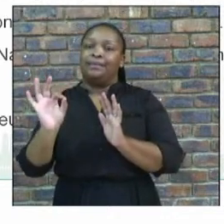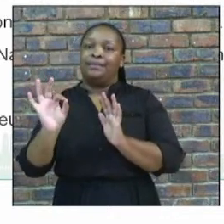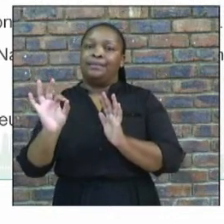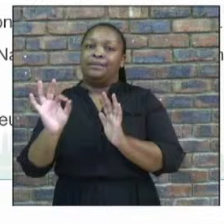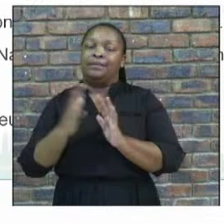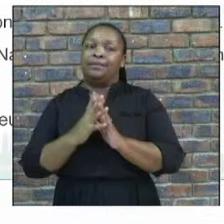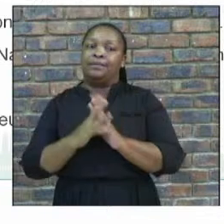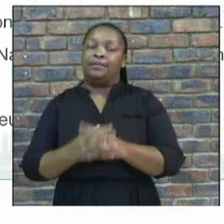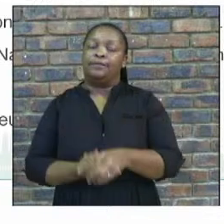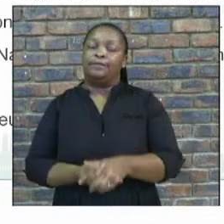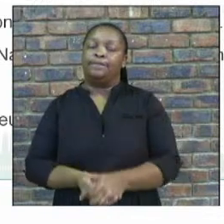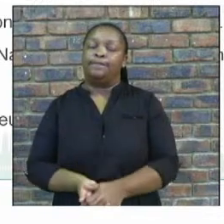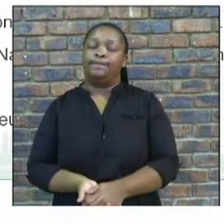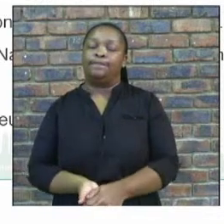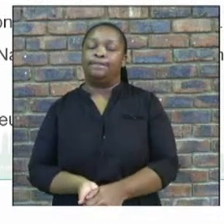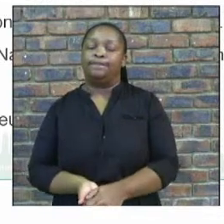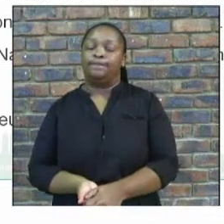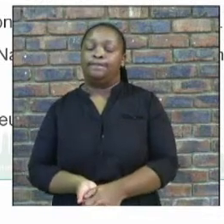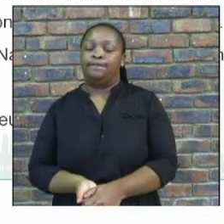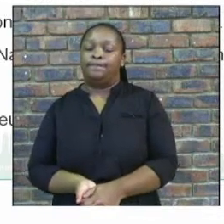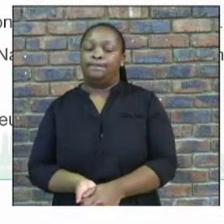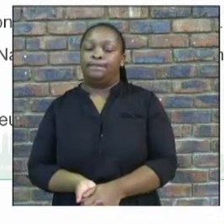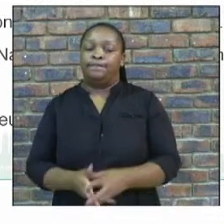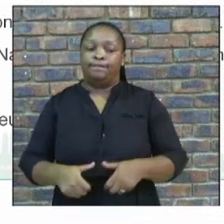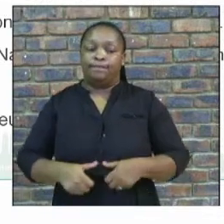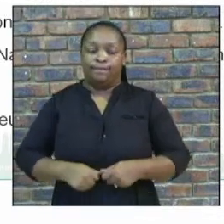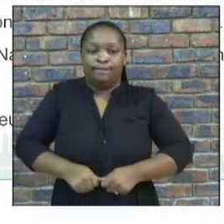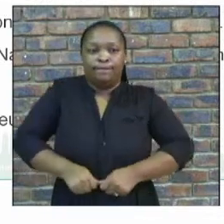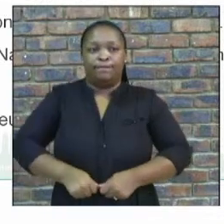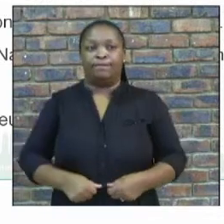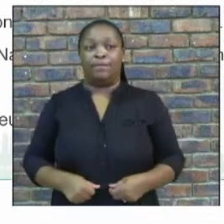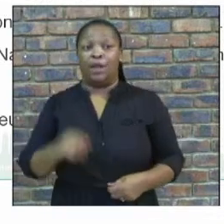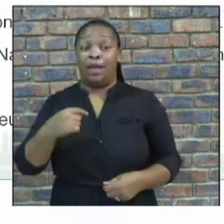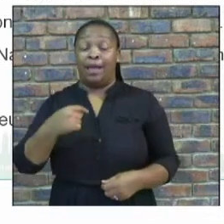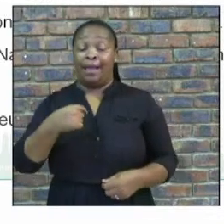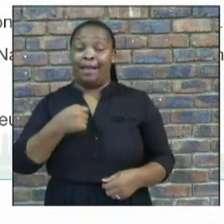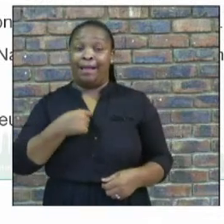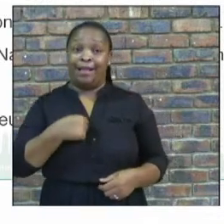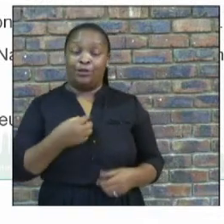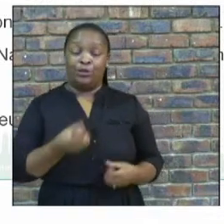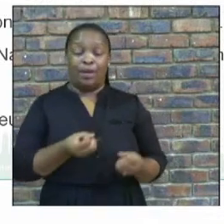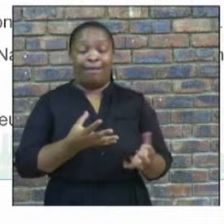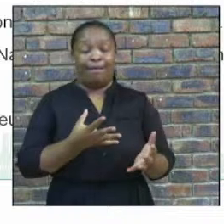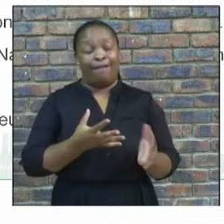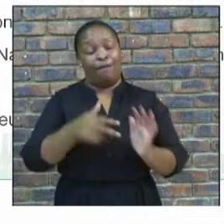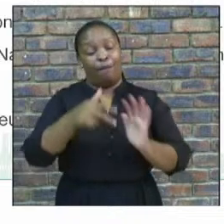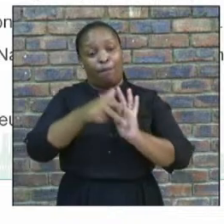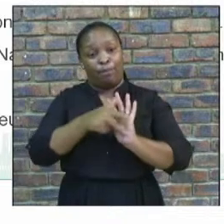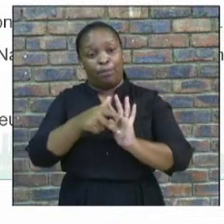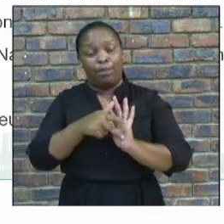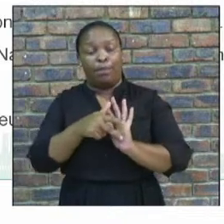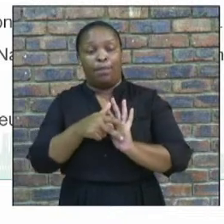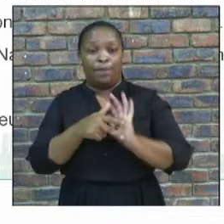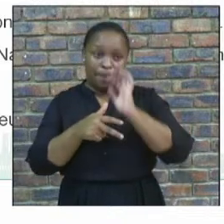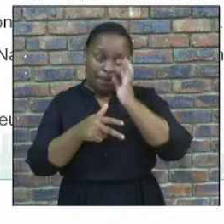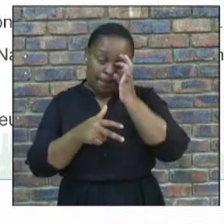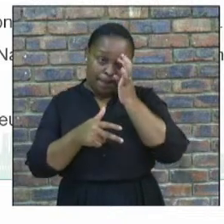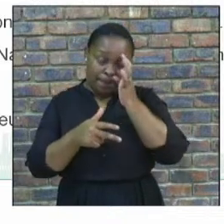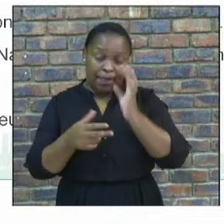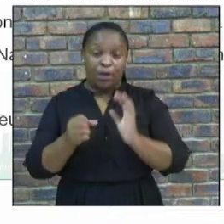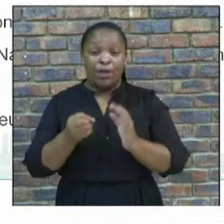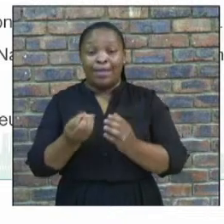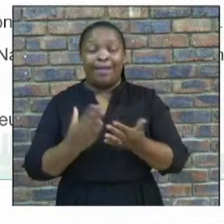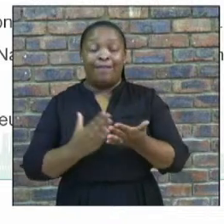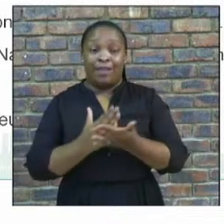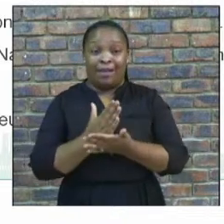So when we grant a petroleum right, then we are going to ensure that the state is